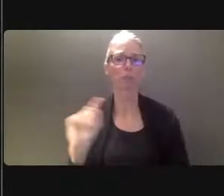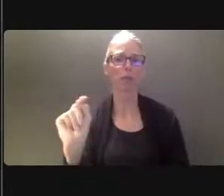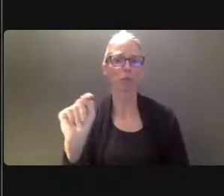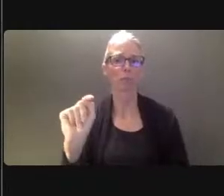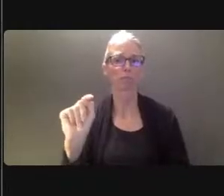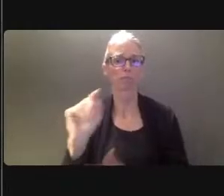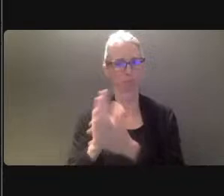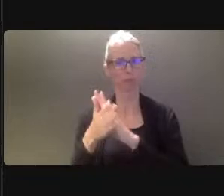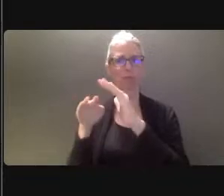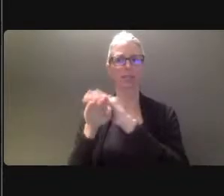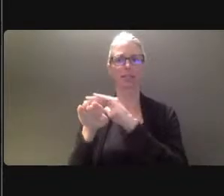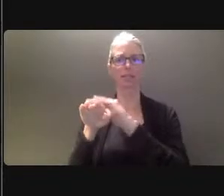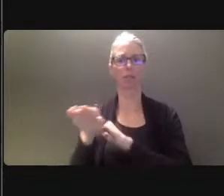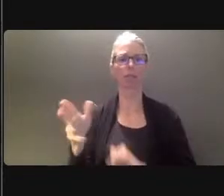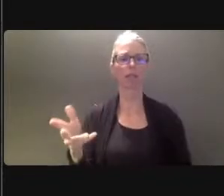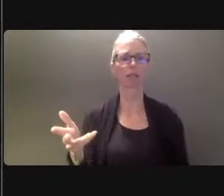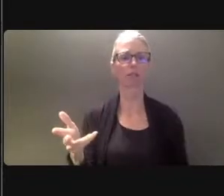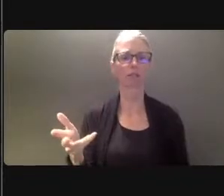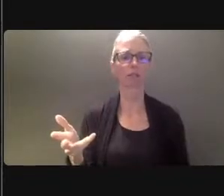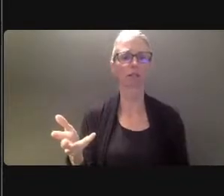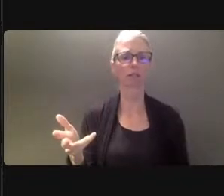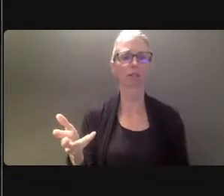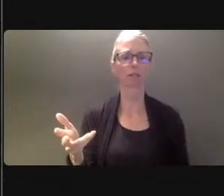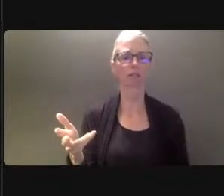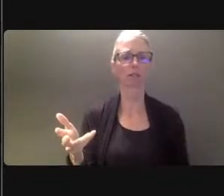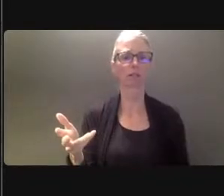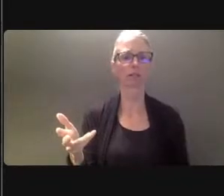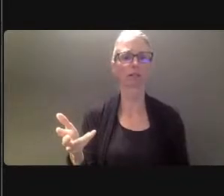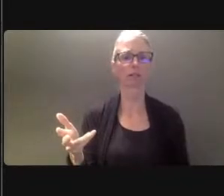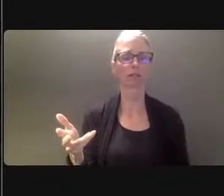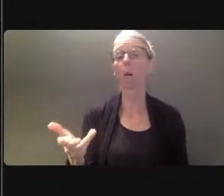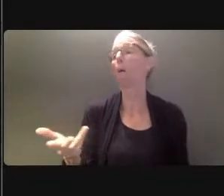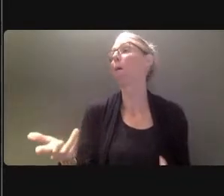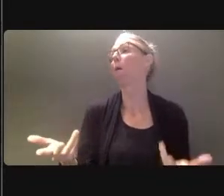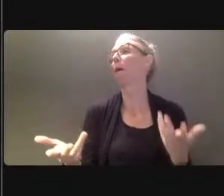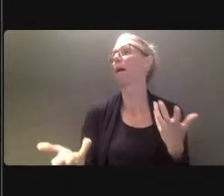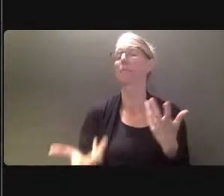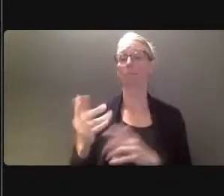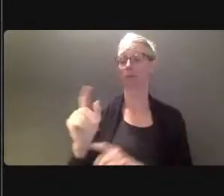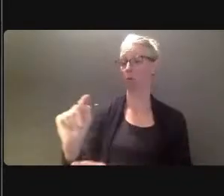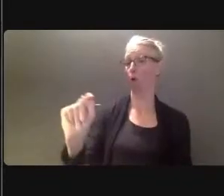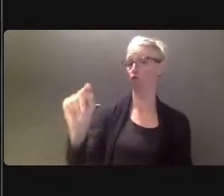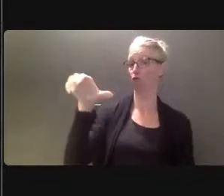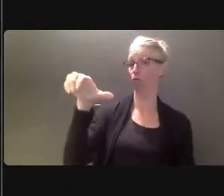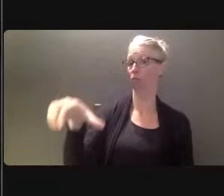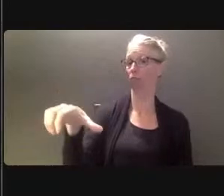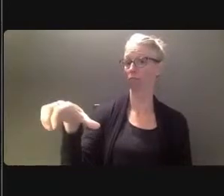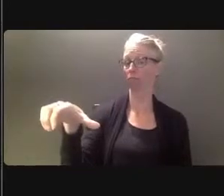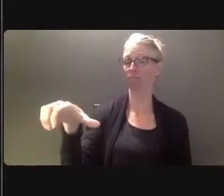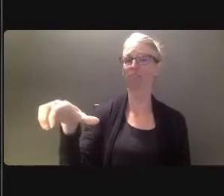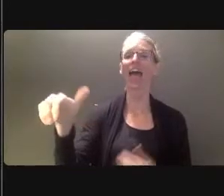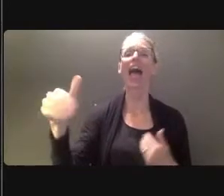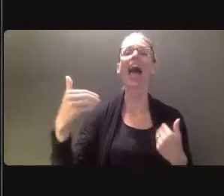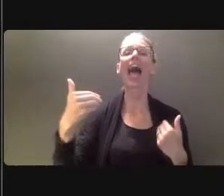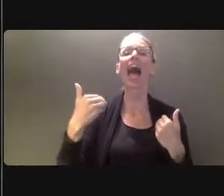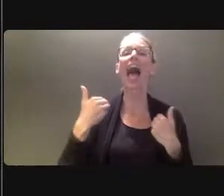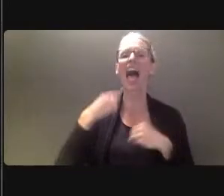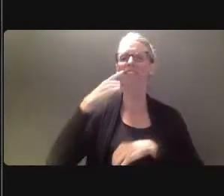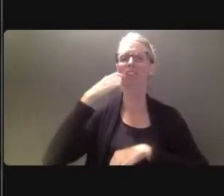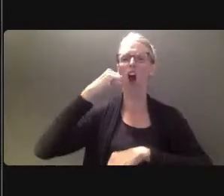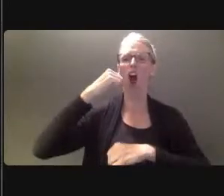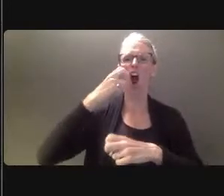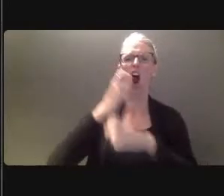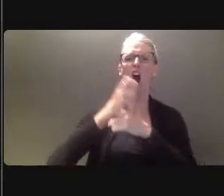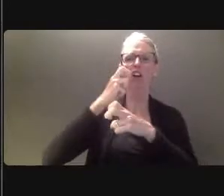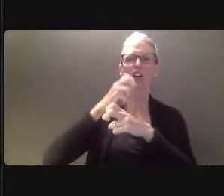say, well, here, let's pave or make it a boardwalk to the washrooms to make that bit that much easier. because